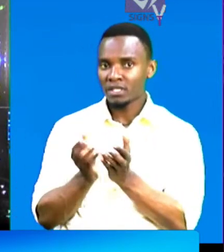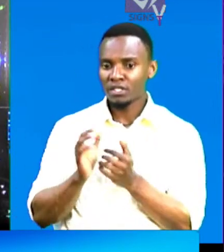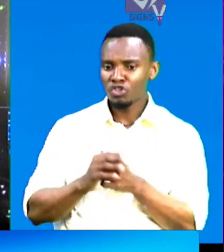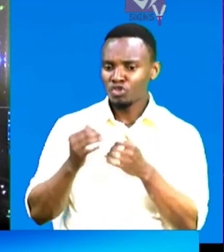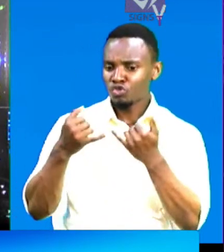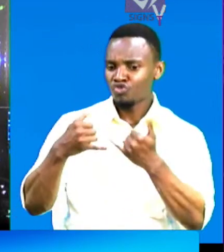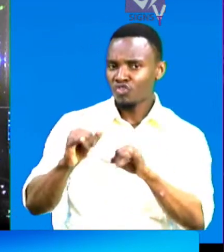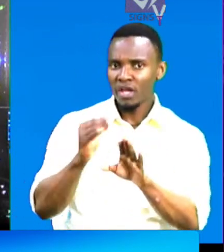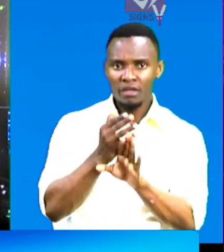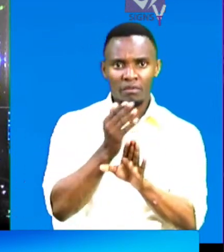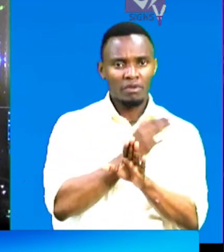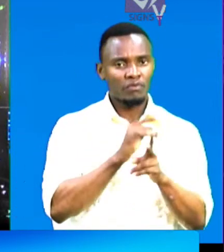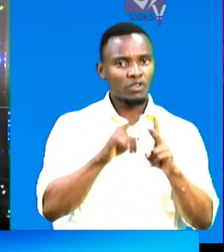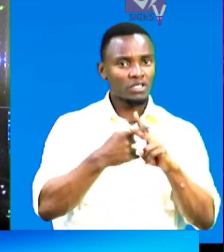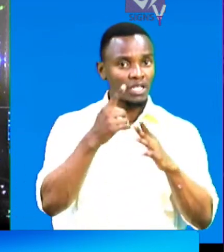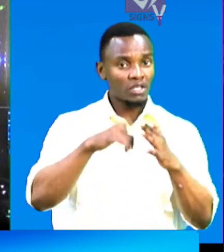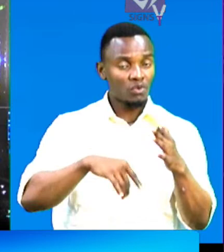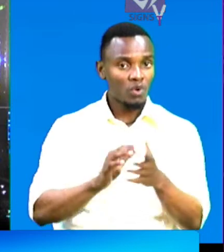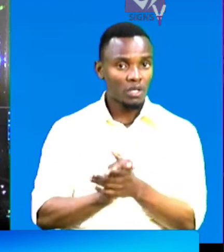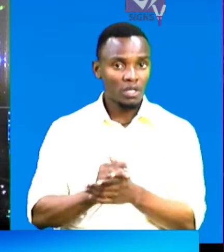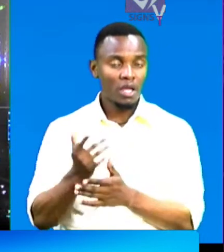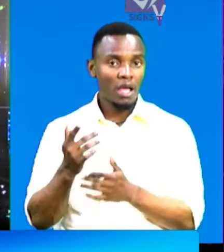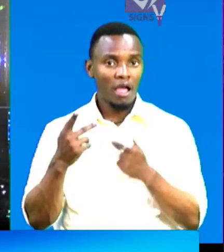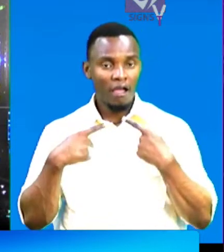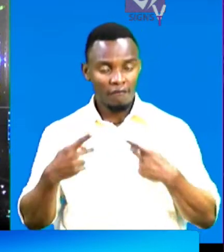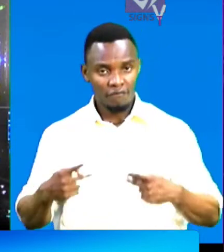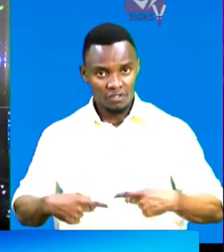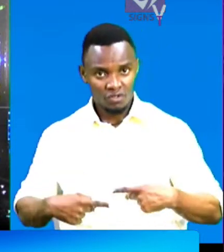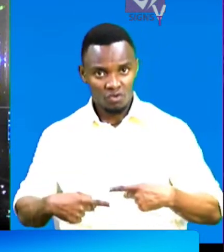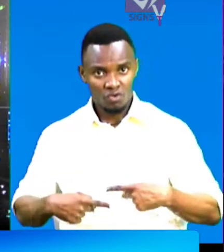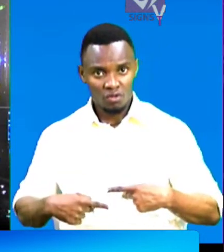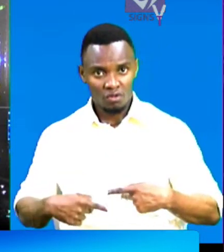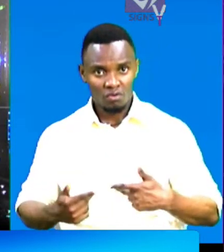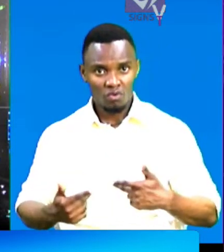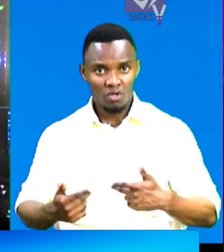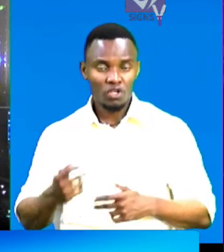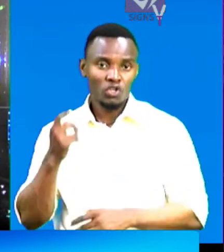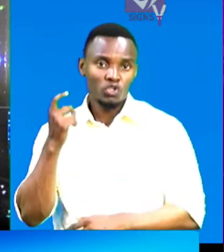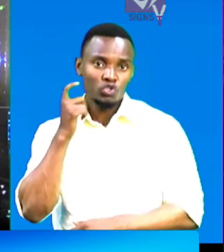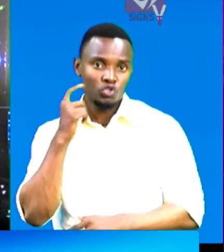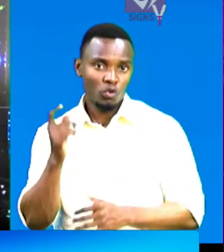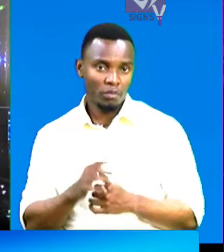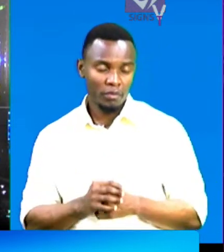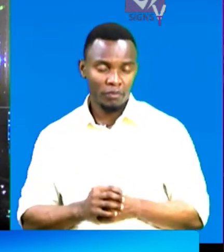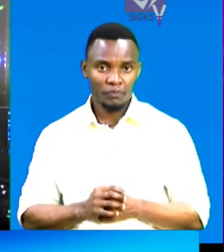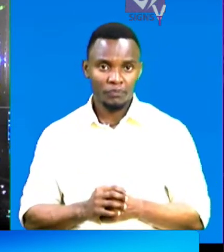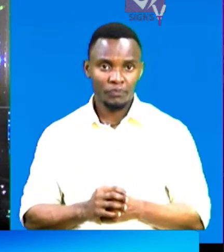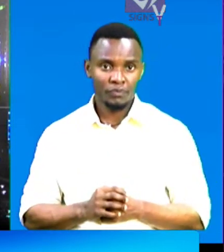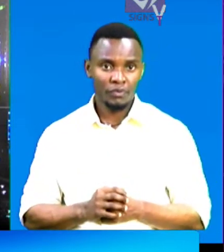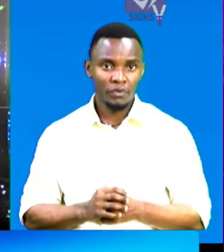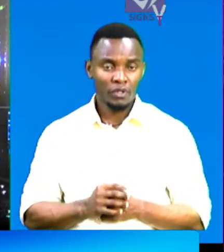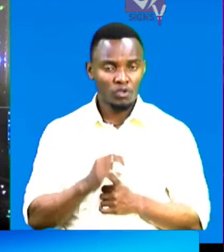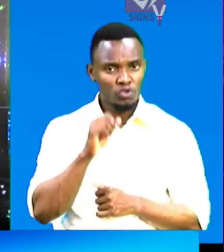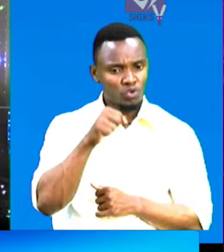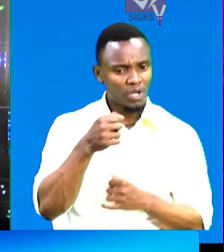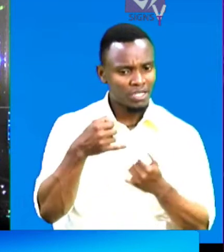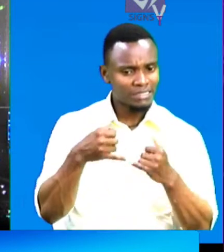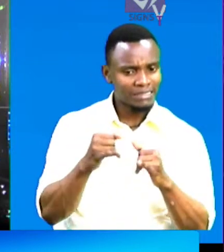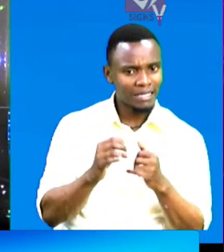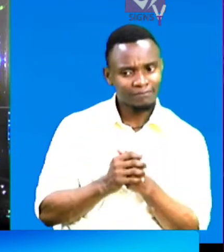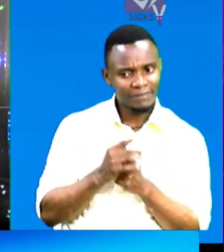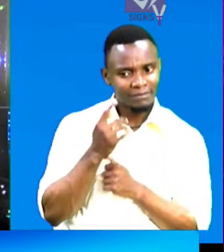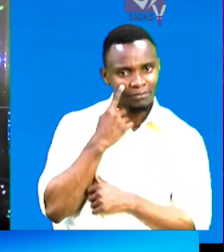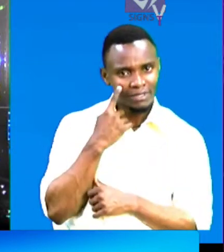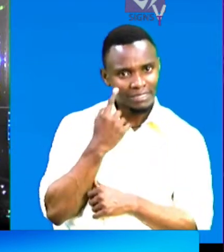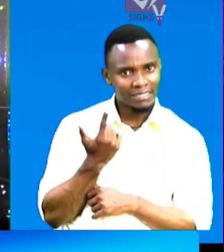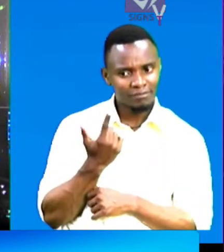before starting a physical or launching a physical store. You can test the customers' likes